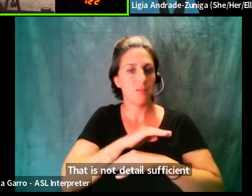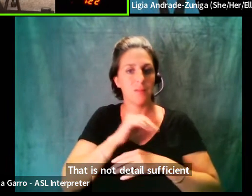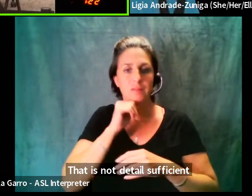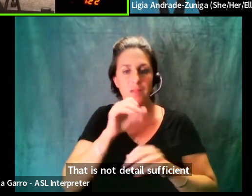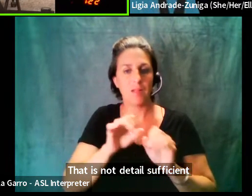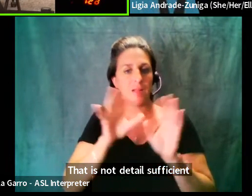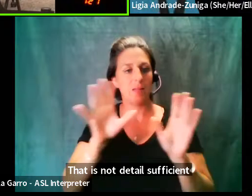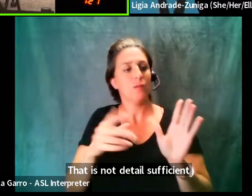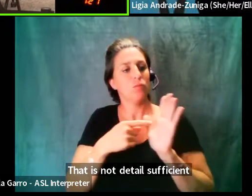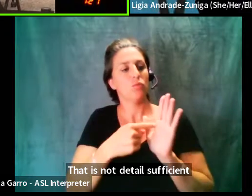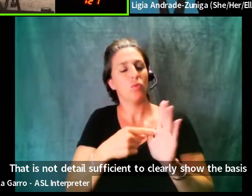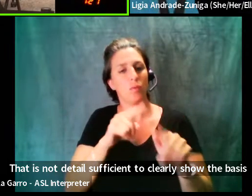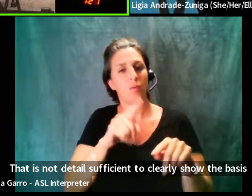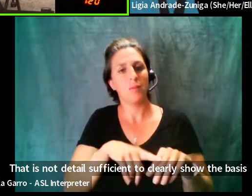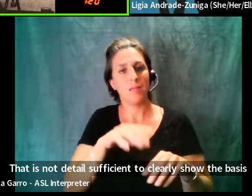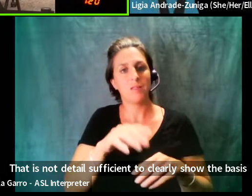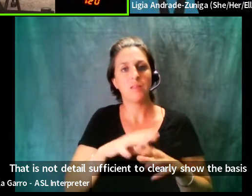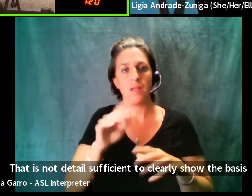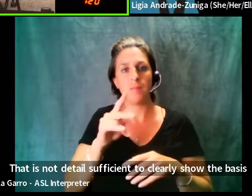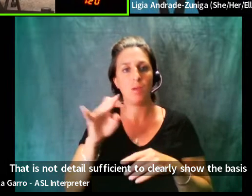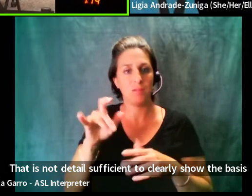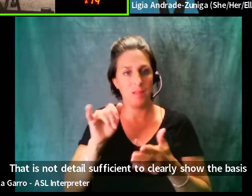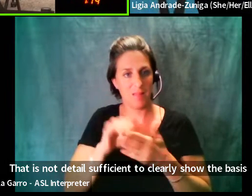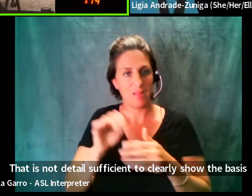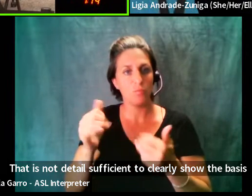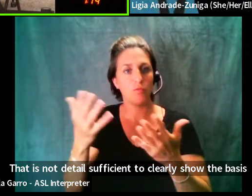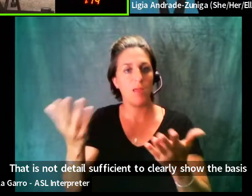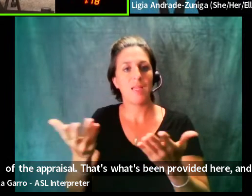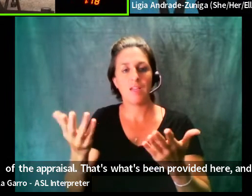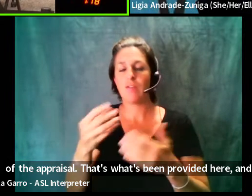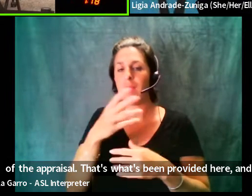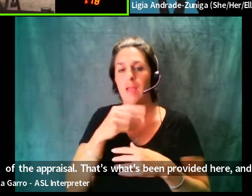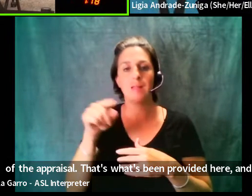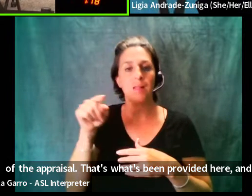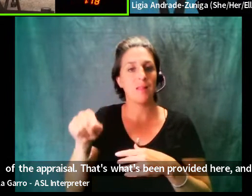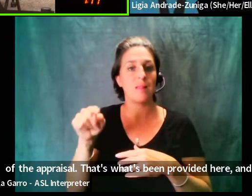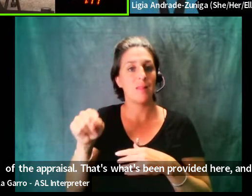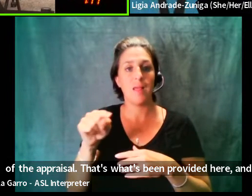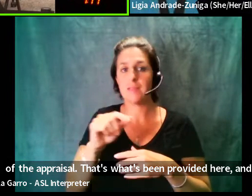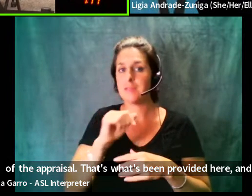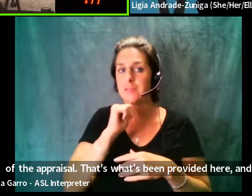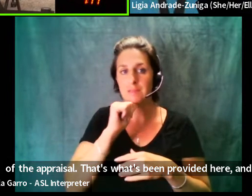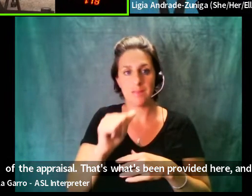the appraisal. That's what's been provided here, and that is not